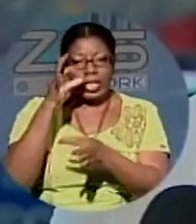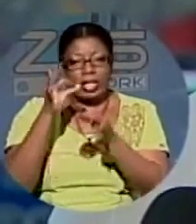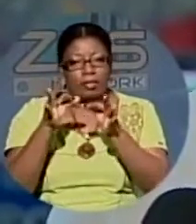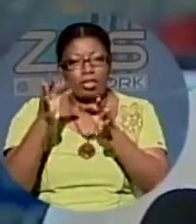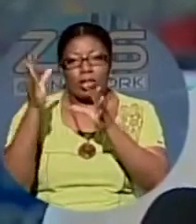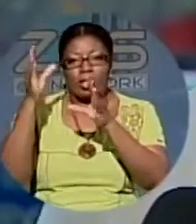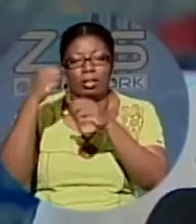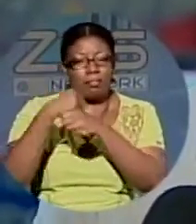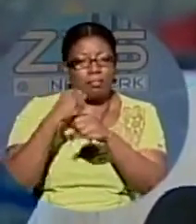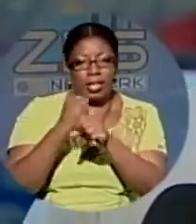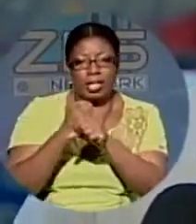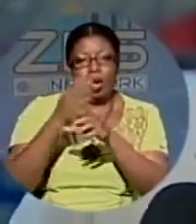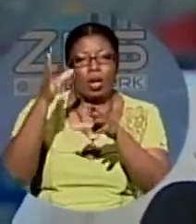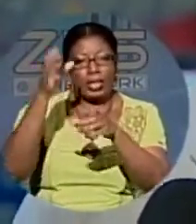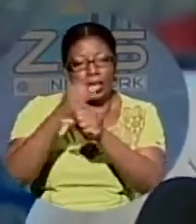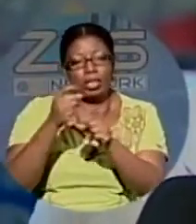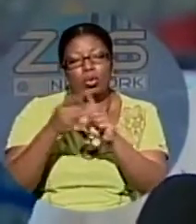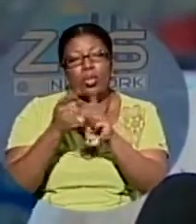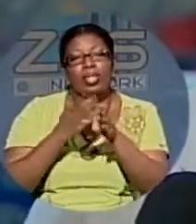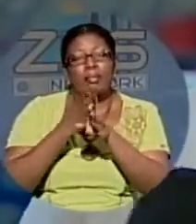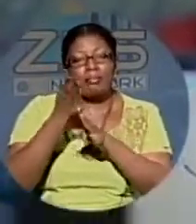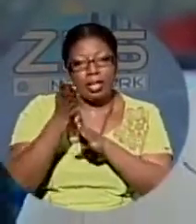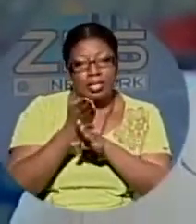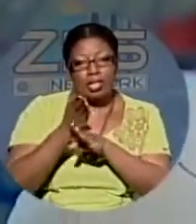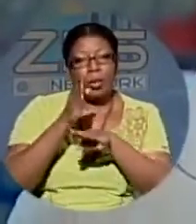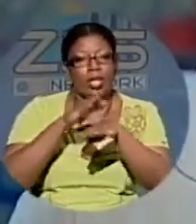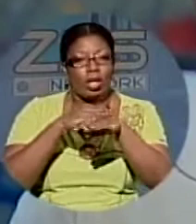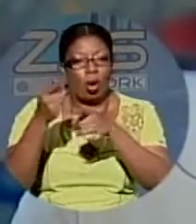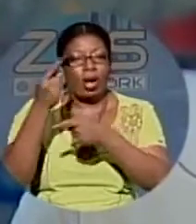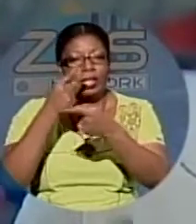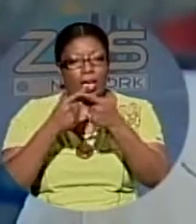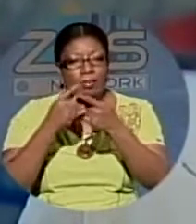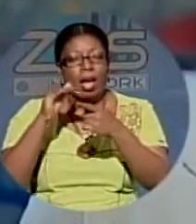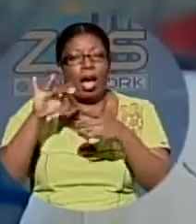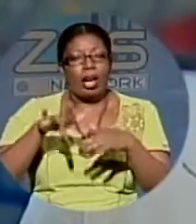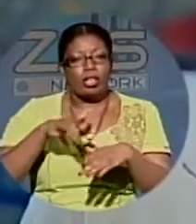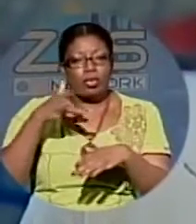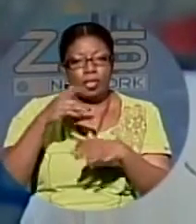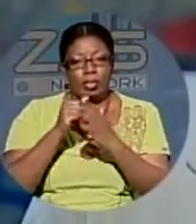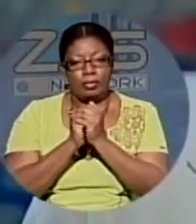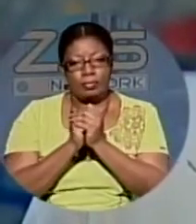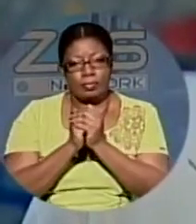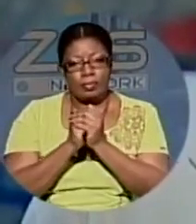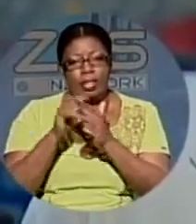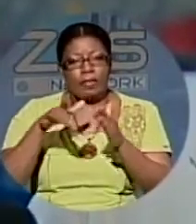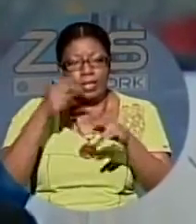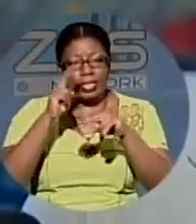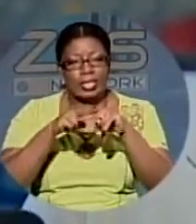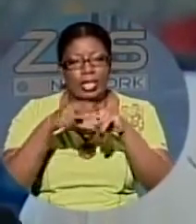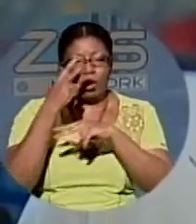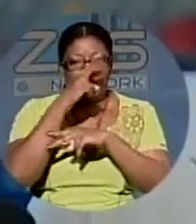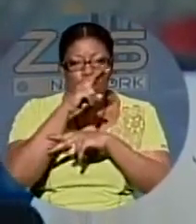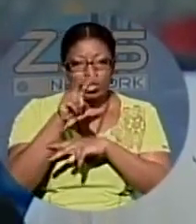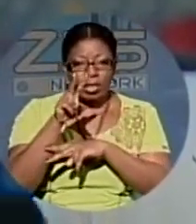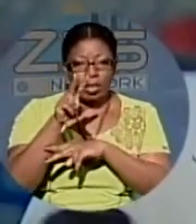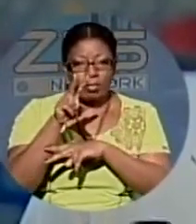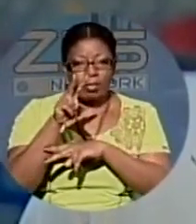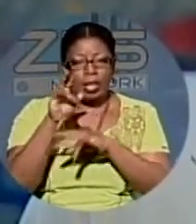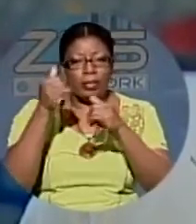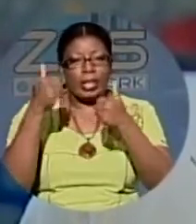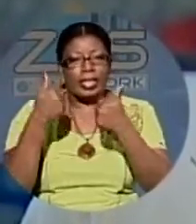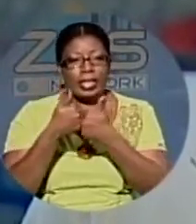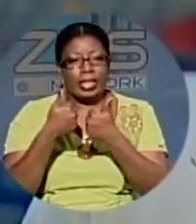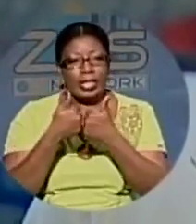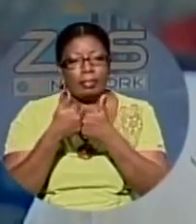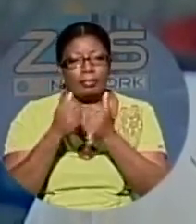it? And when the call came, well, that's the time. How did you feel sitting in the stands, seeing him on second base and getting into the game tonight with all these Bahamians in the